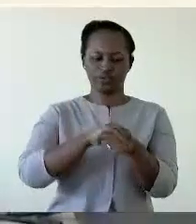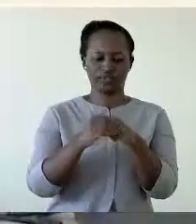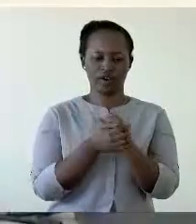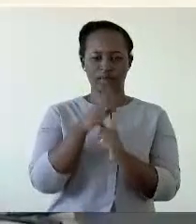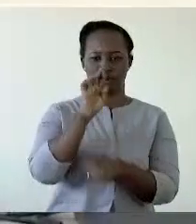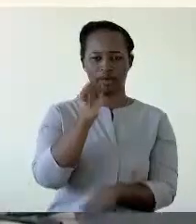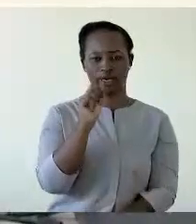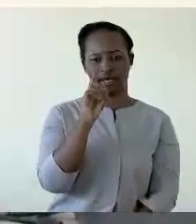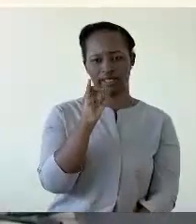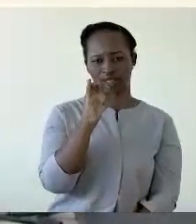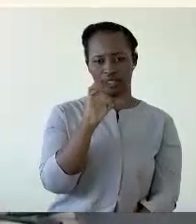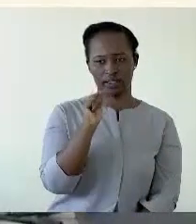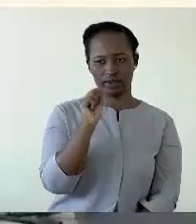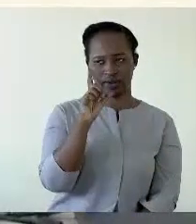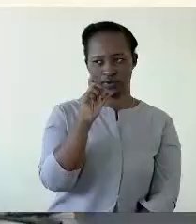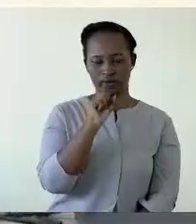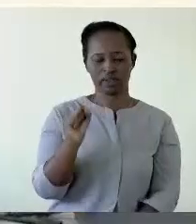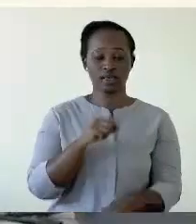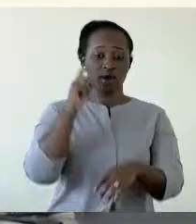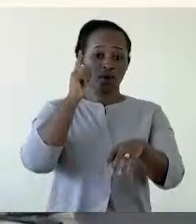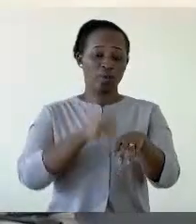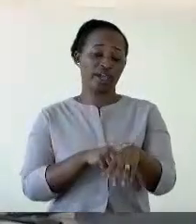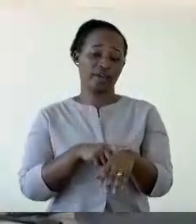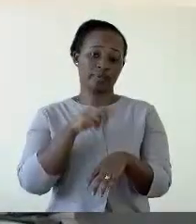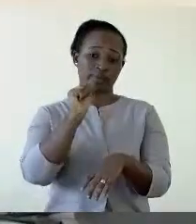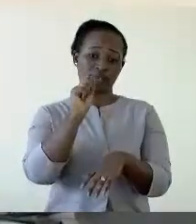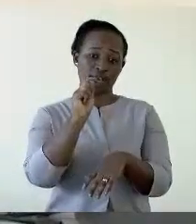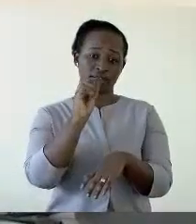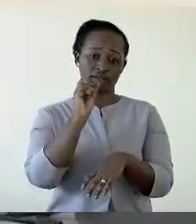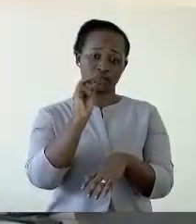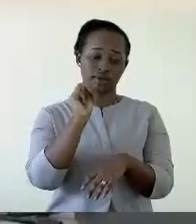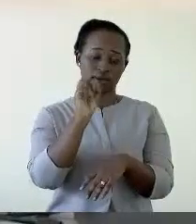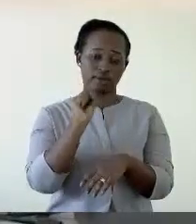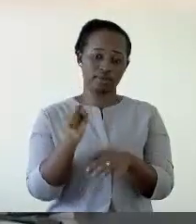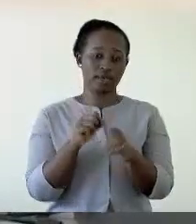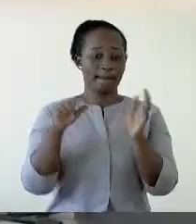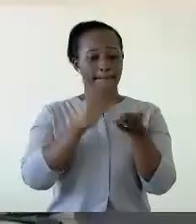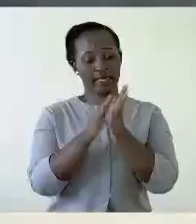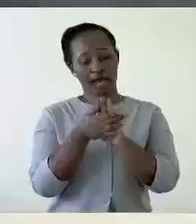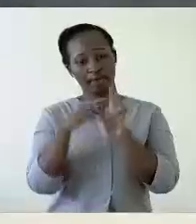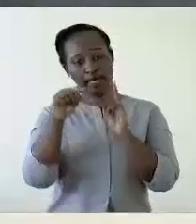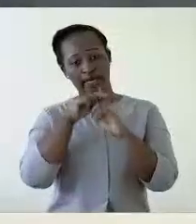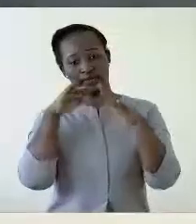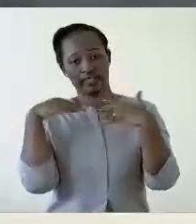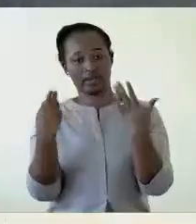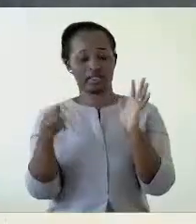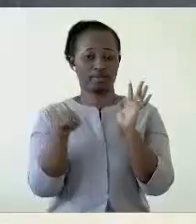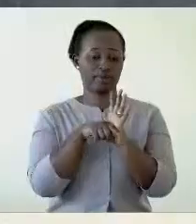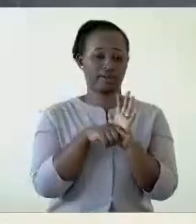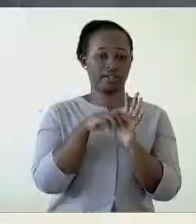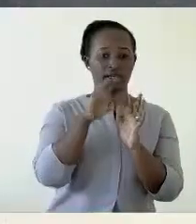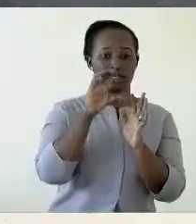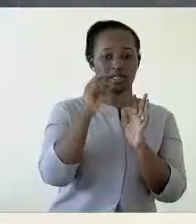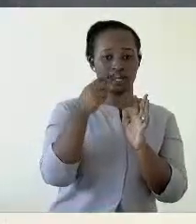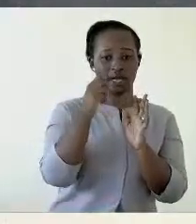When the atoms become negatively charged or positively charged, but do not give us what? Do not give us